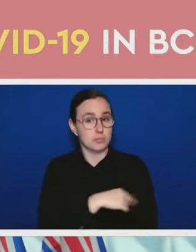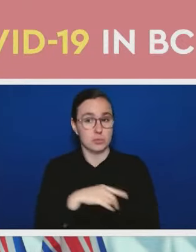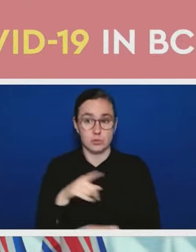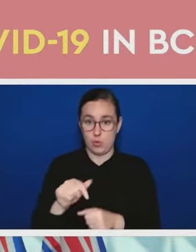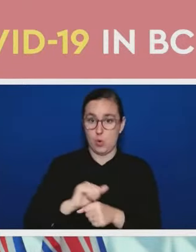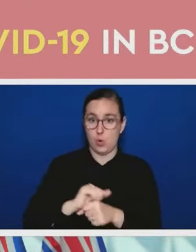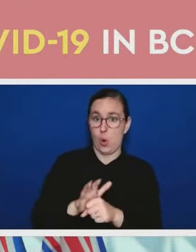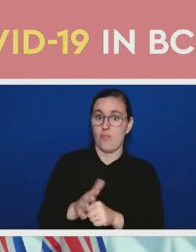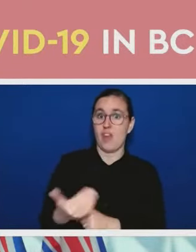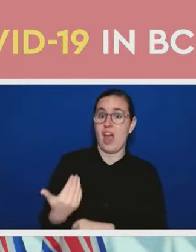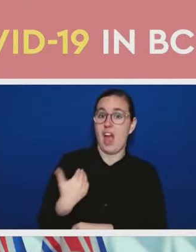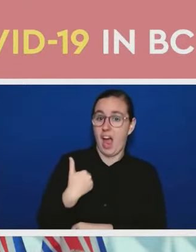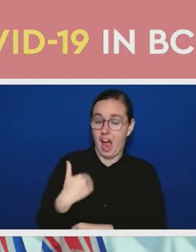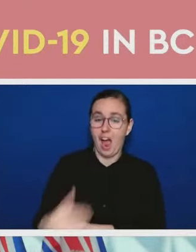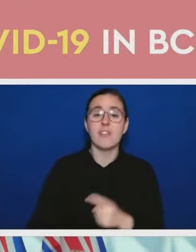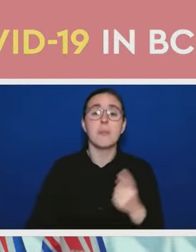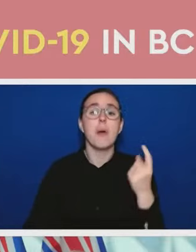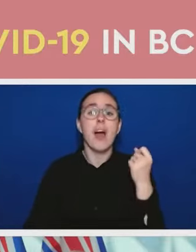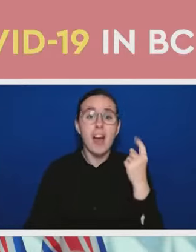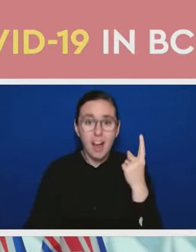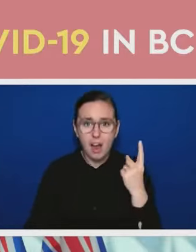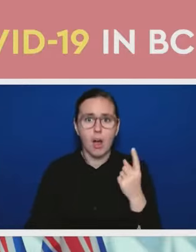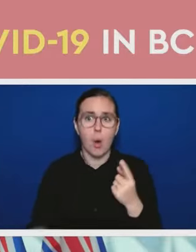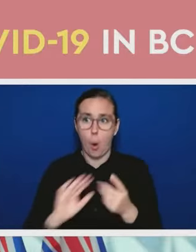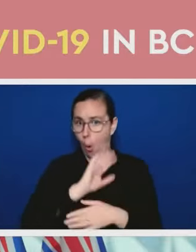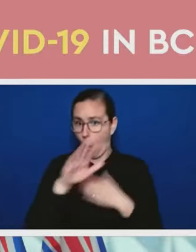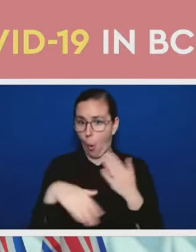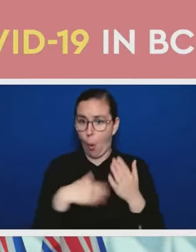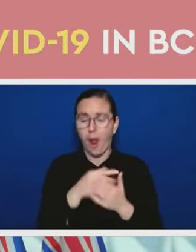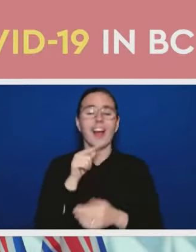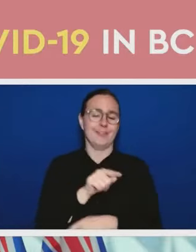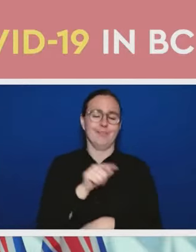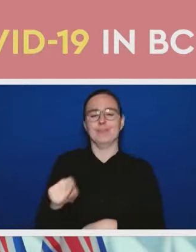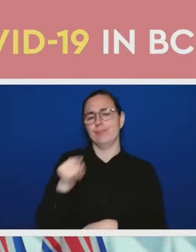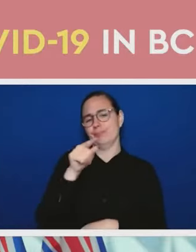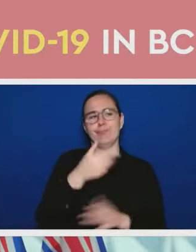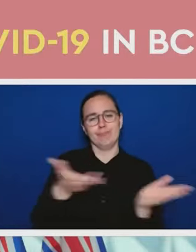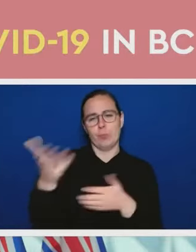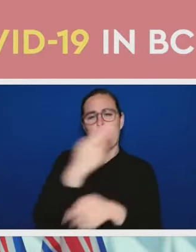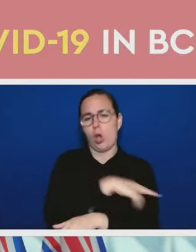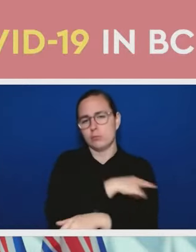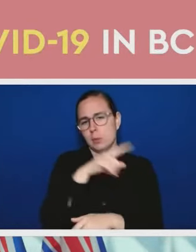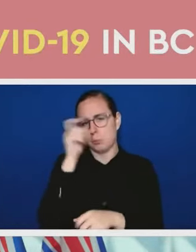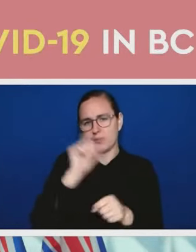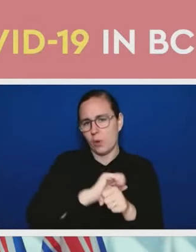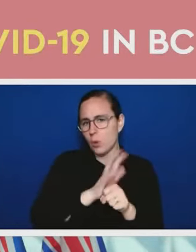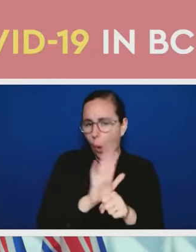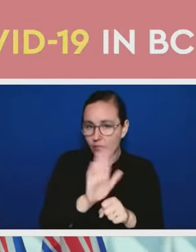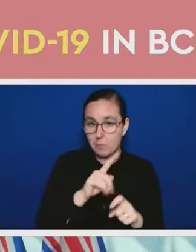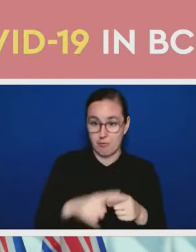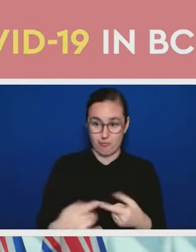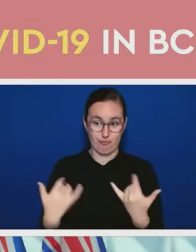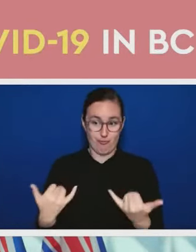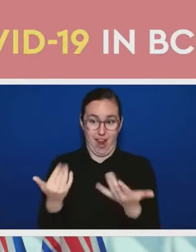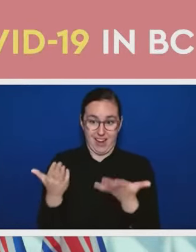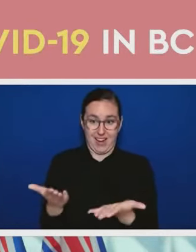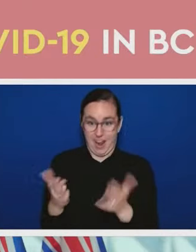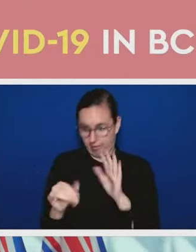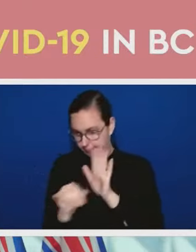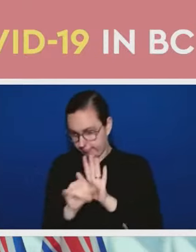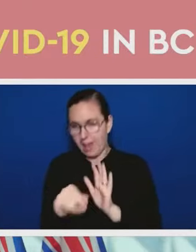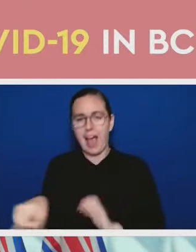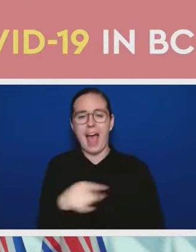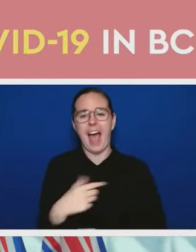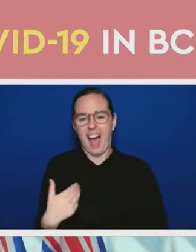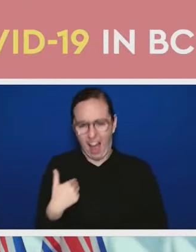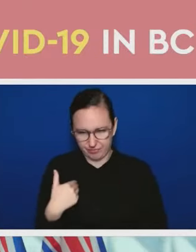COVID, and we'll talk a little bit about that, but it helps us understand the impact on our healthcare system. I also want to say that